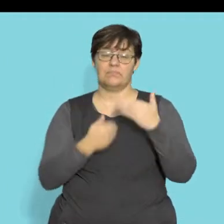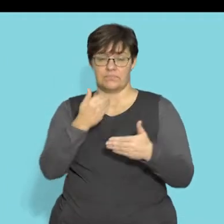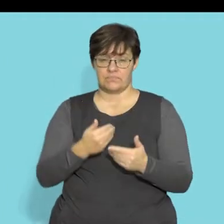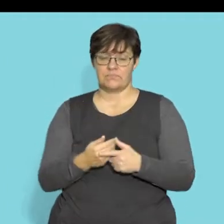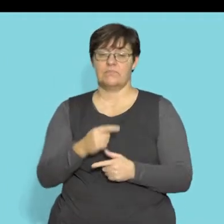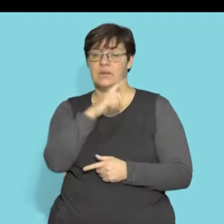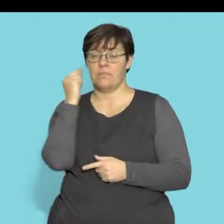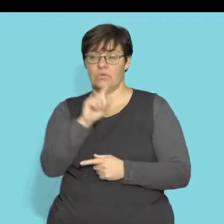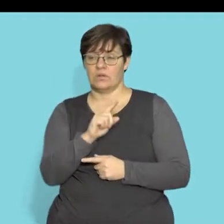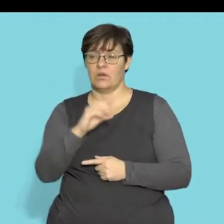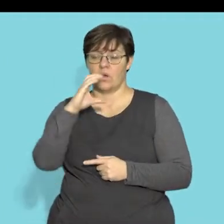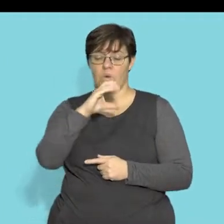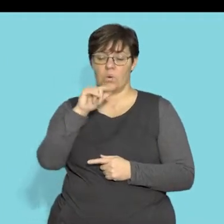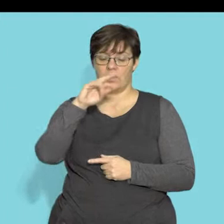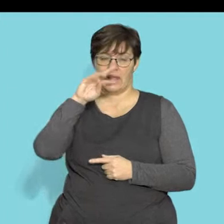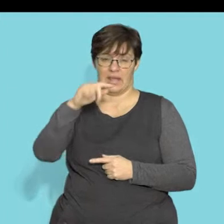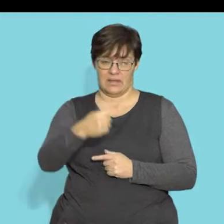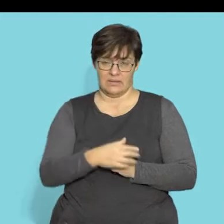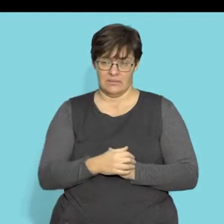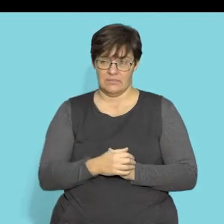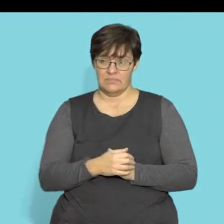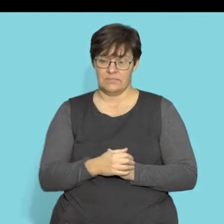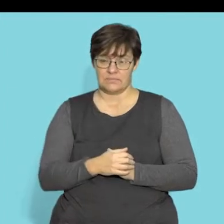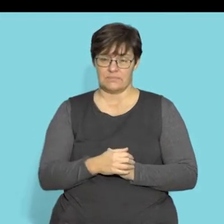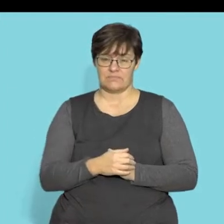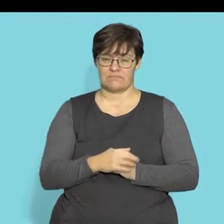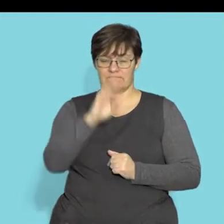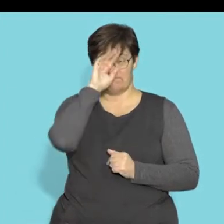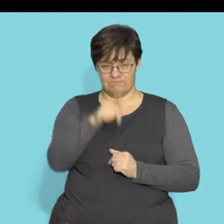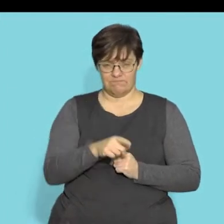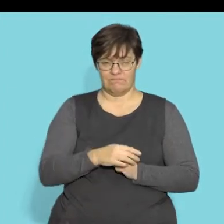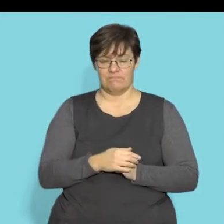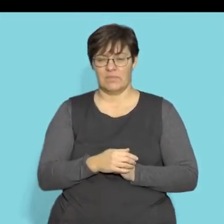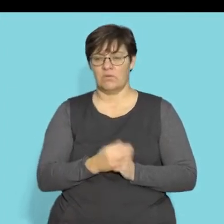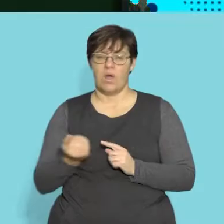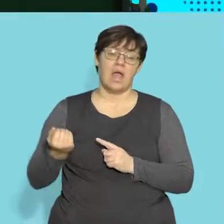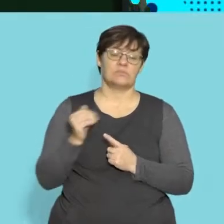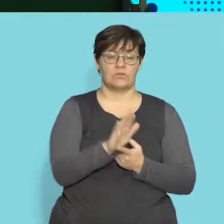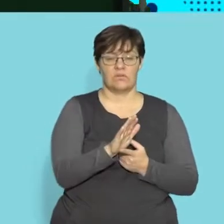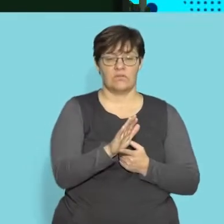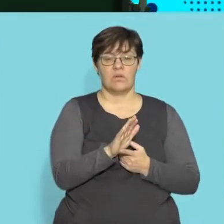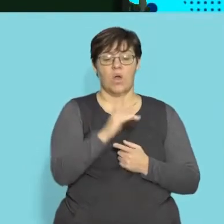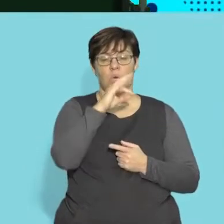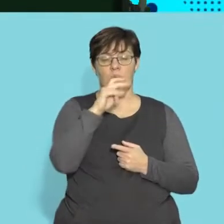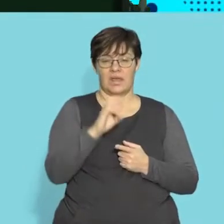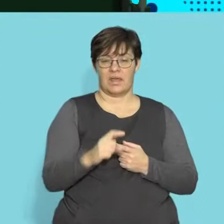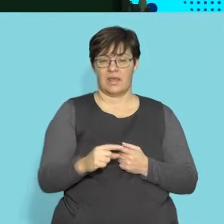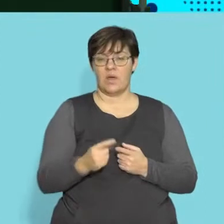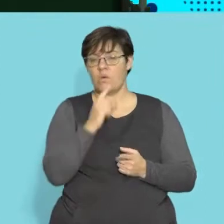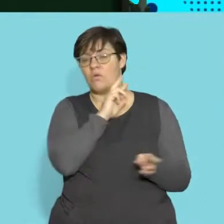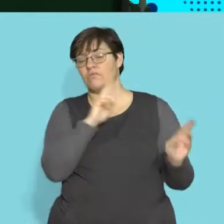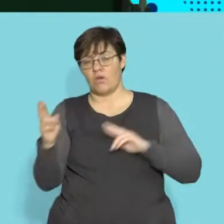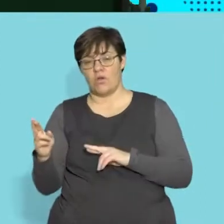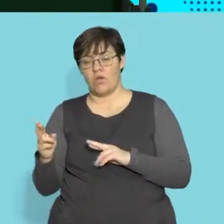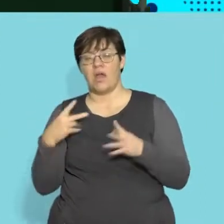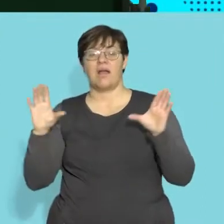process is essentially called cloning. And if you recollect, you've probably been exposed to the concept of cloning, where we